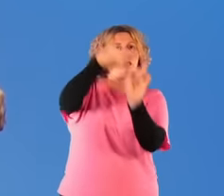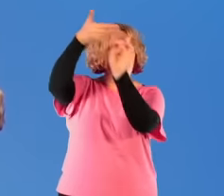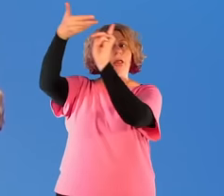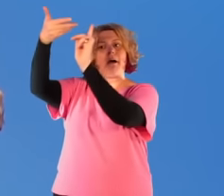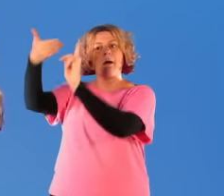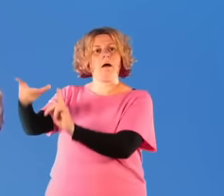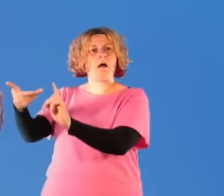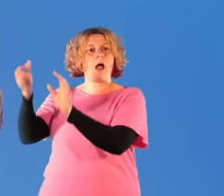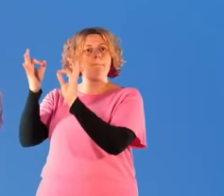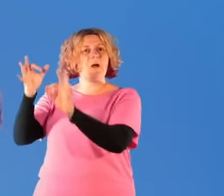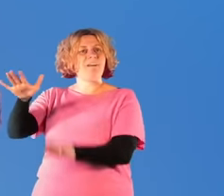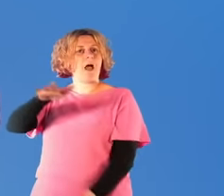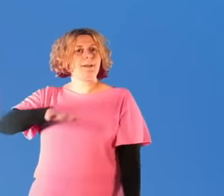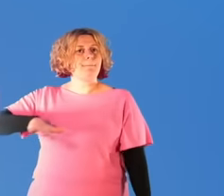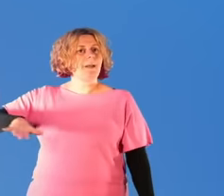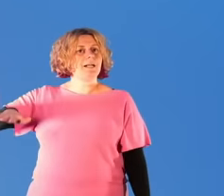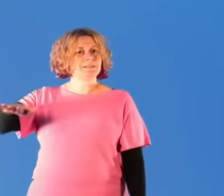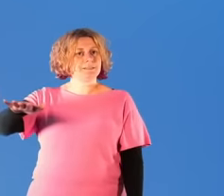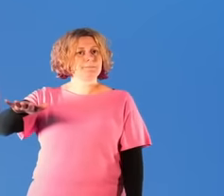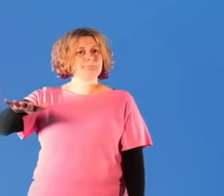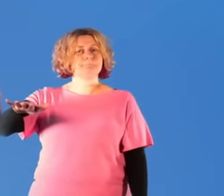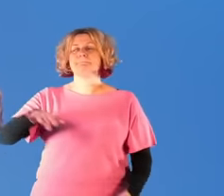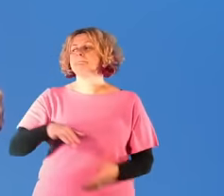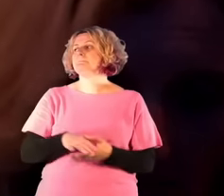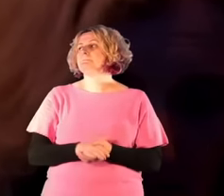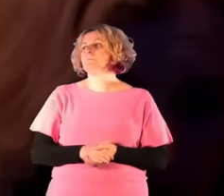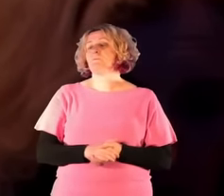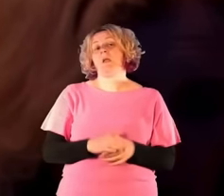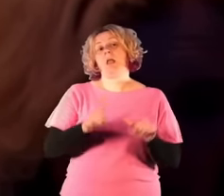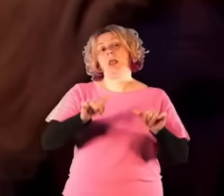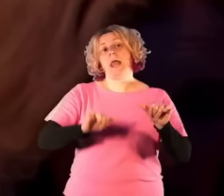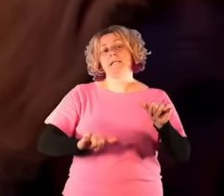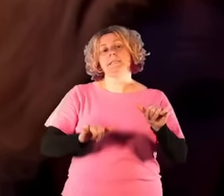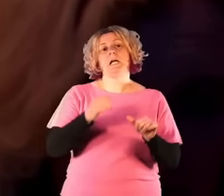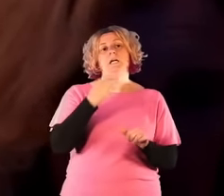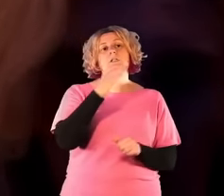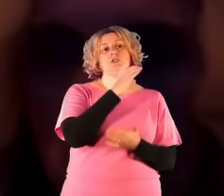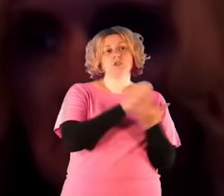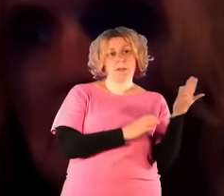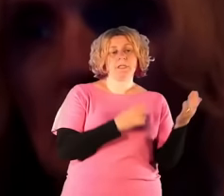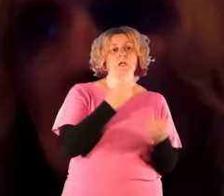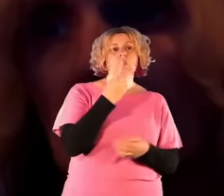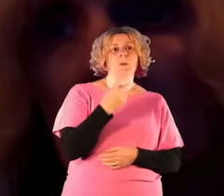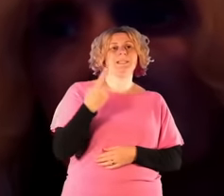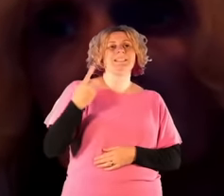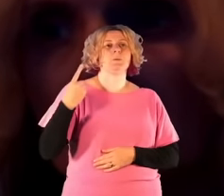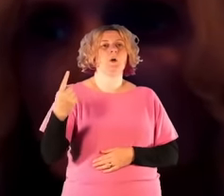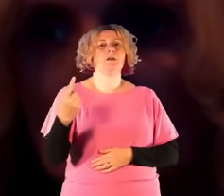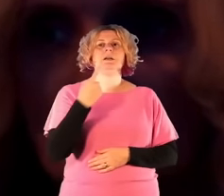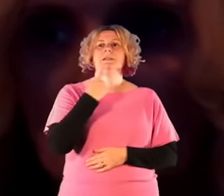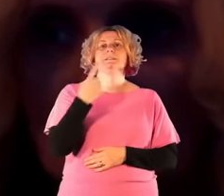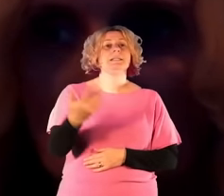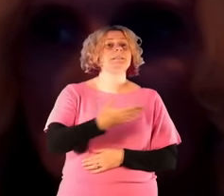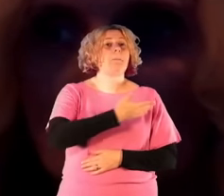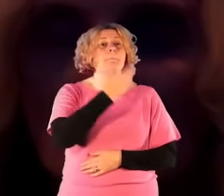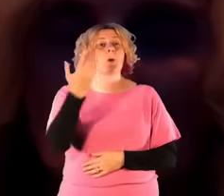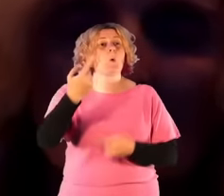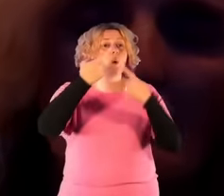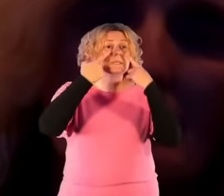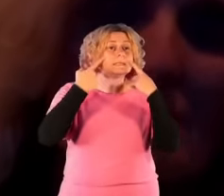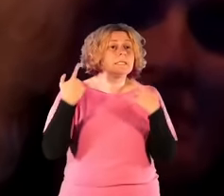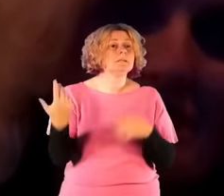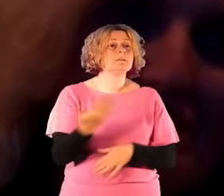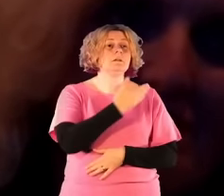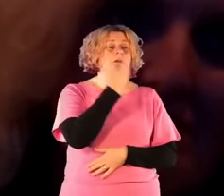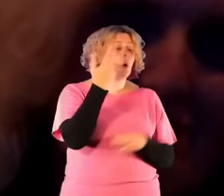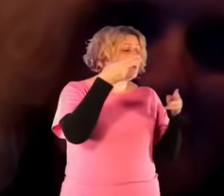perfect. As it says later in chapter 21, that series of glorious negatives, no tears, no death, no mourning, no